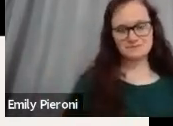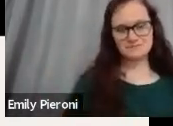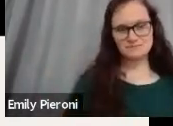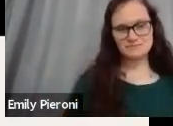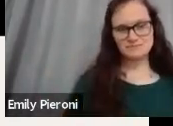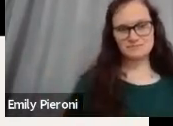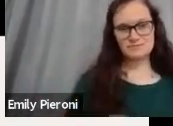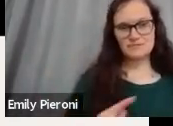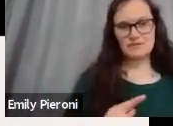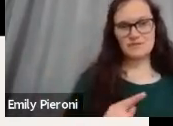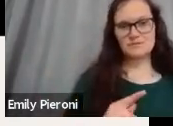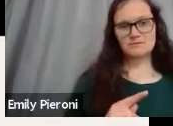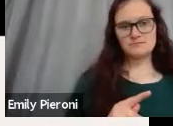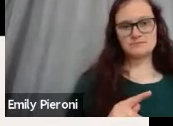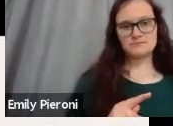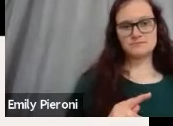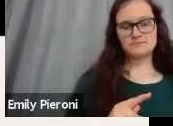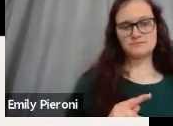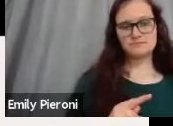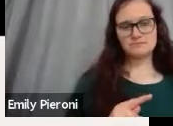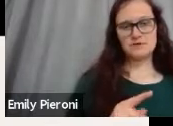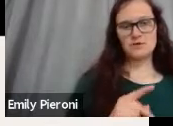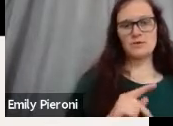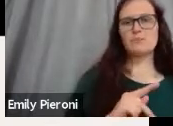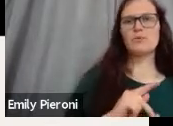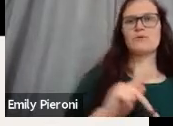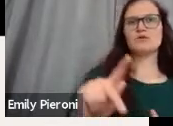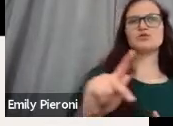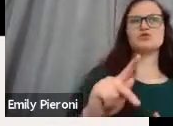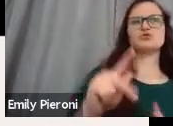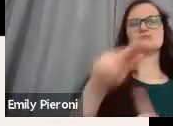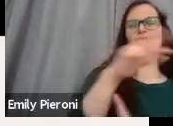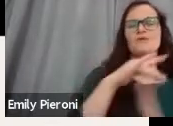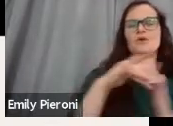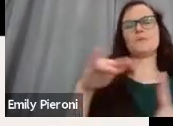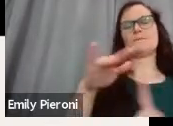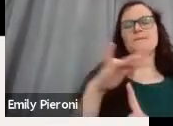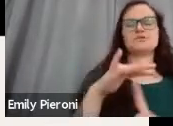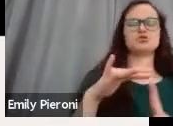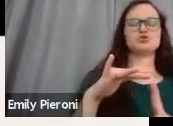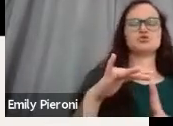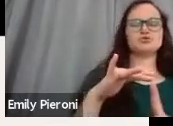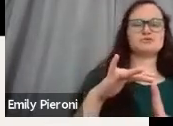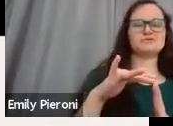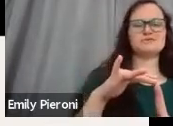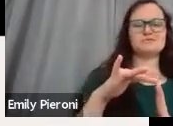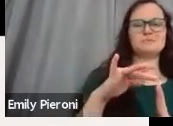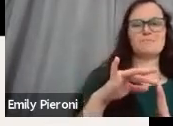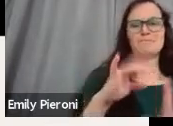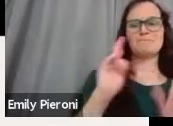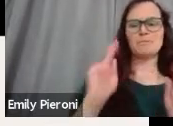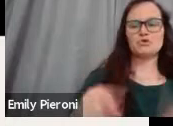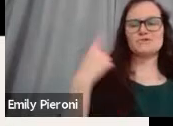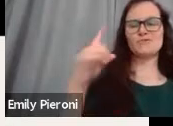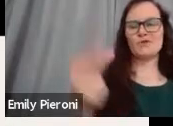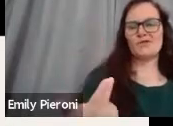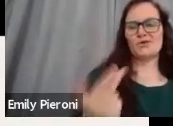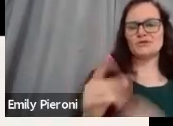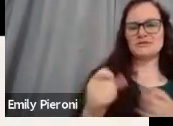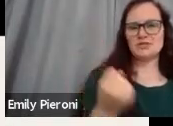Professional interpretive naturalist for 13+ years, Andy Bleckinger. So, thank you. I appreciate